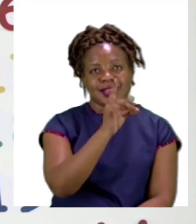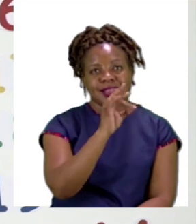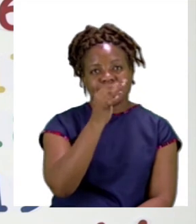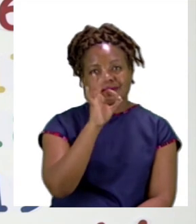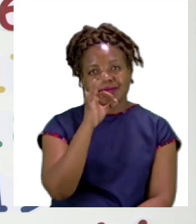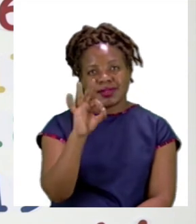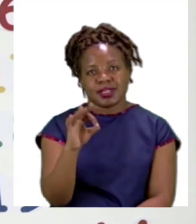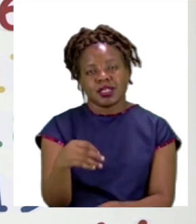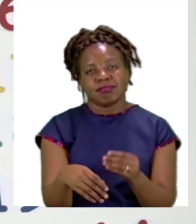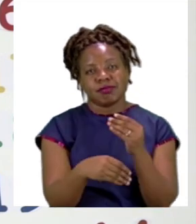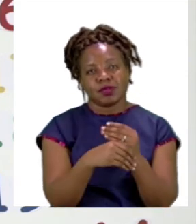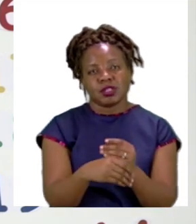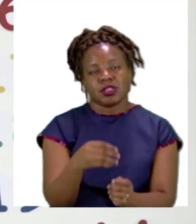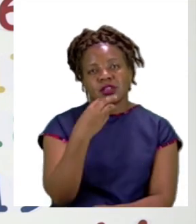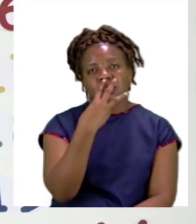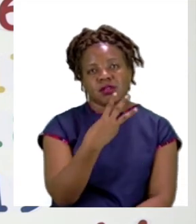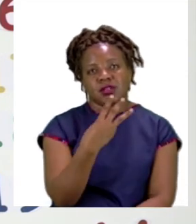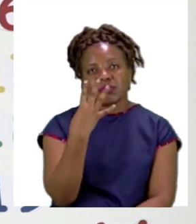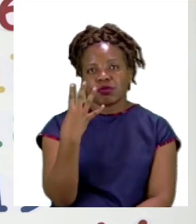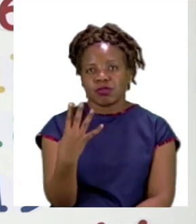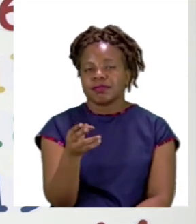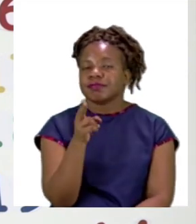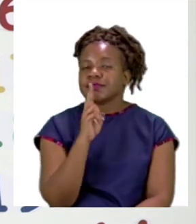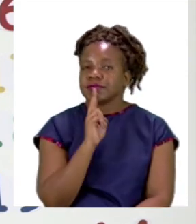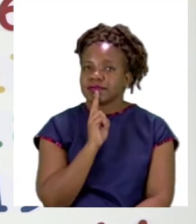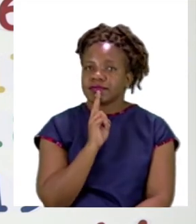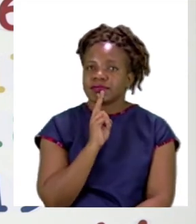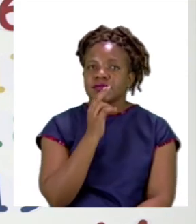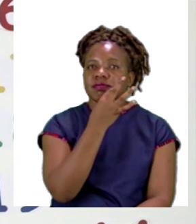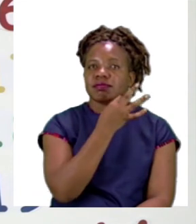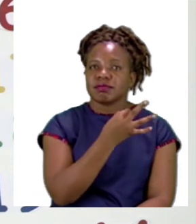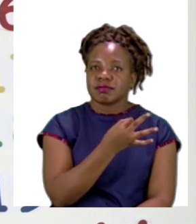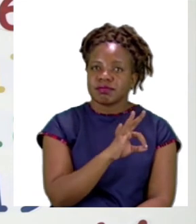899 plus 34 equals